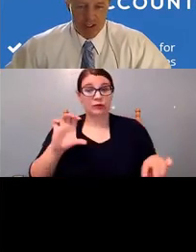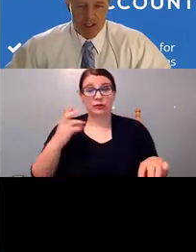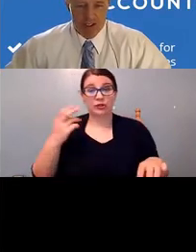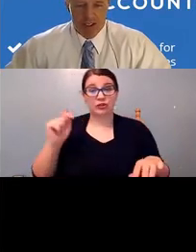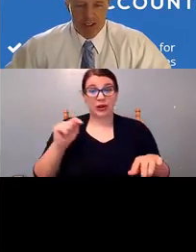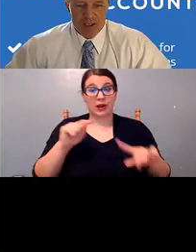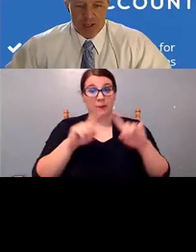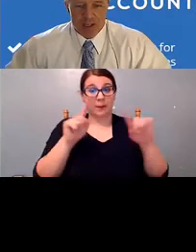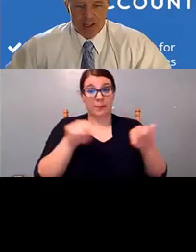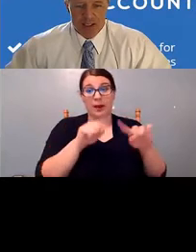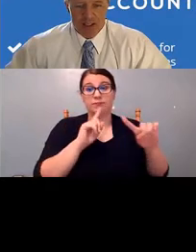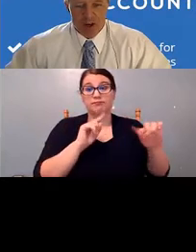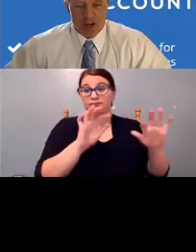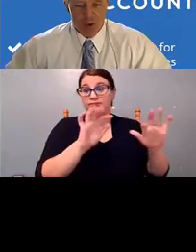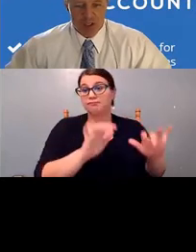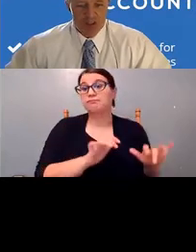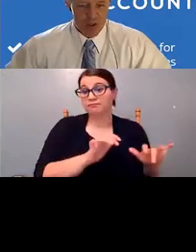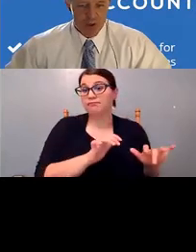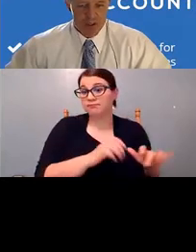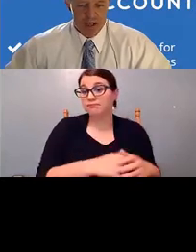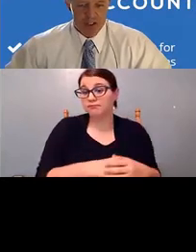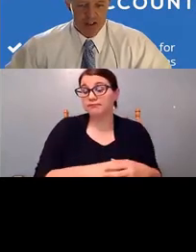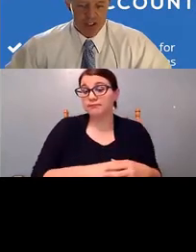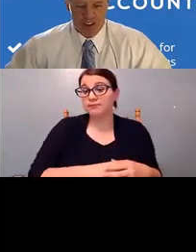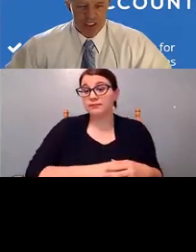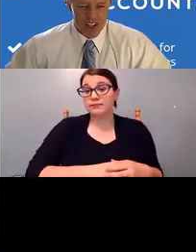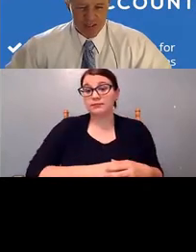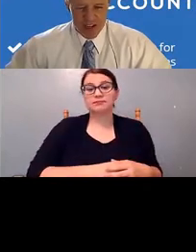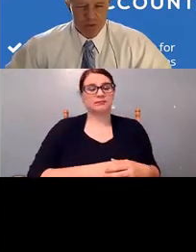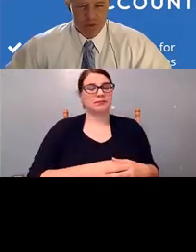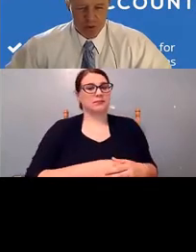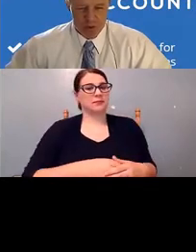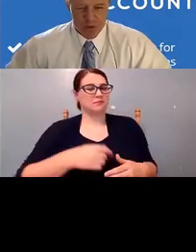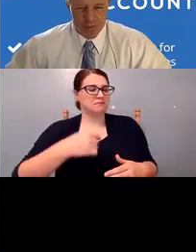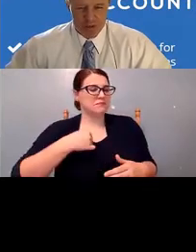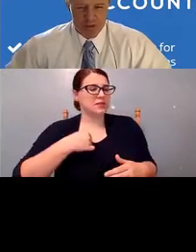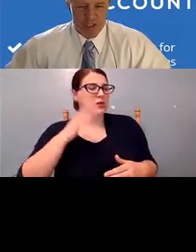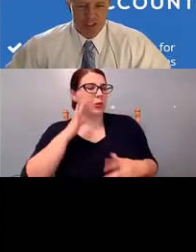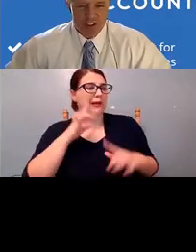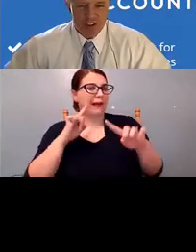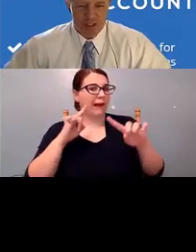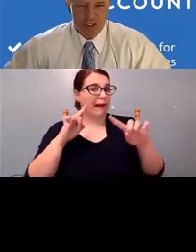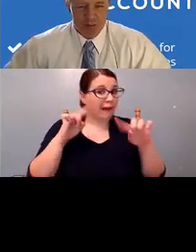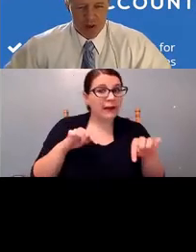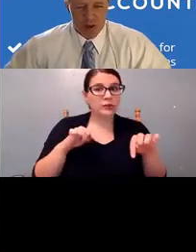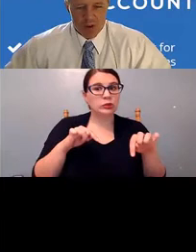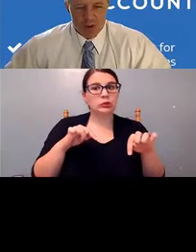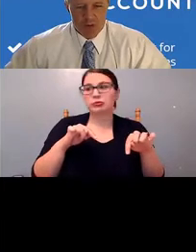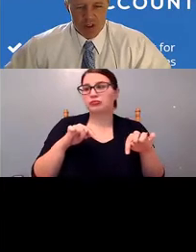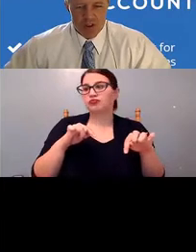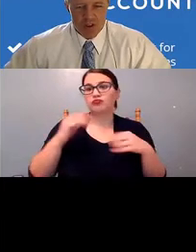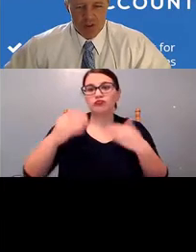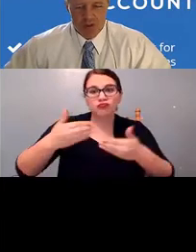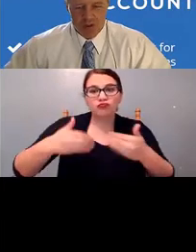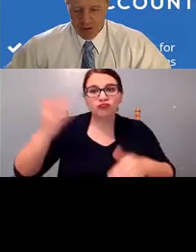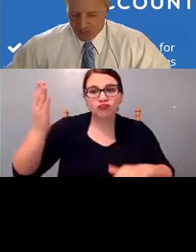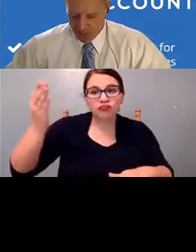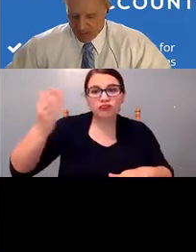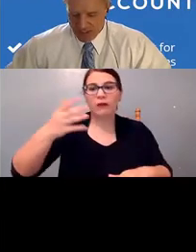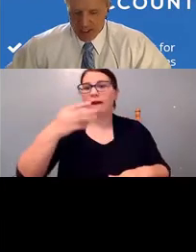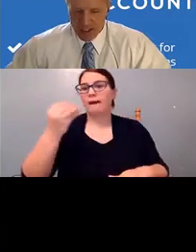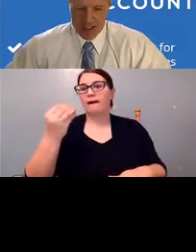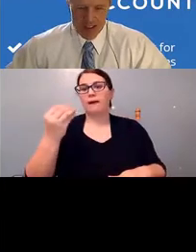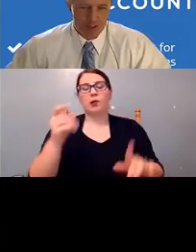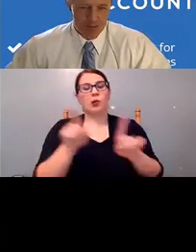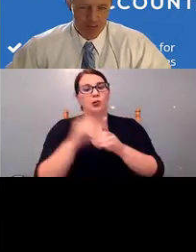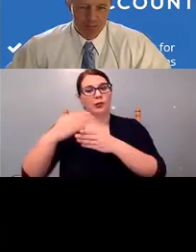box, and I will give you the answers either kind of as we go through the presentation, but I'll also make sure to review them at